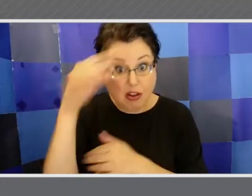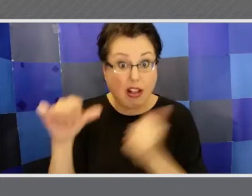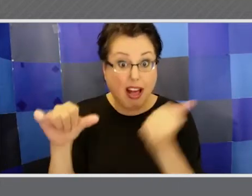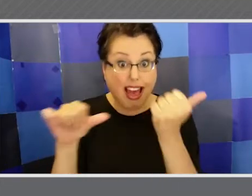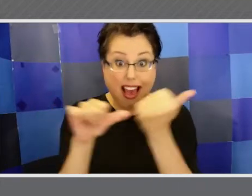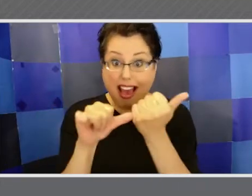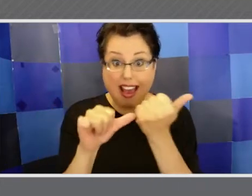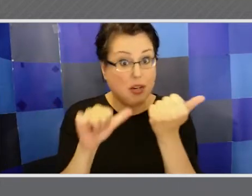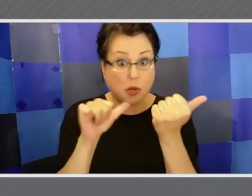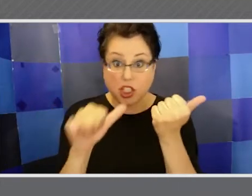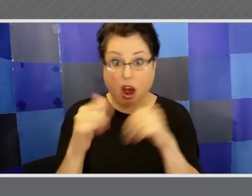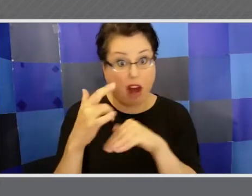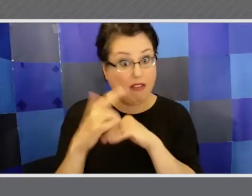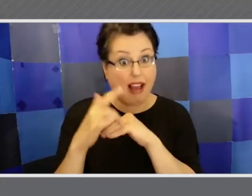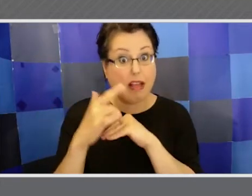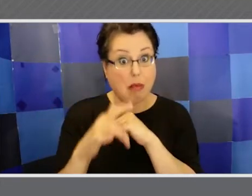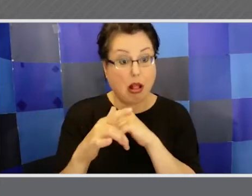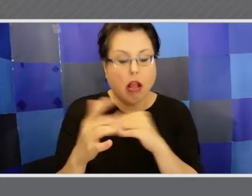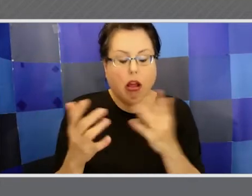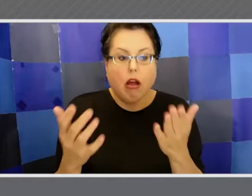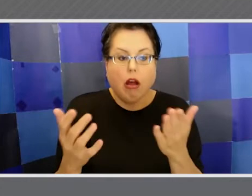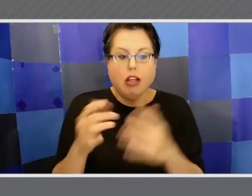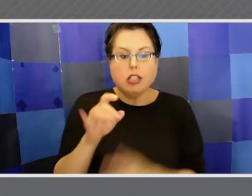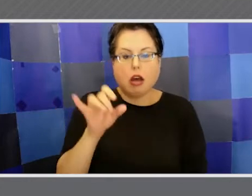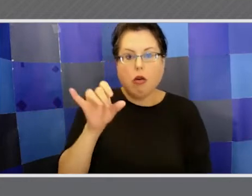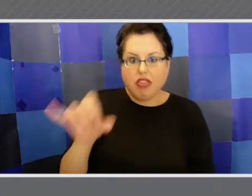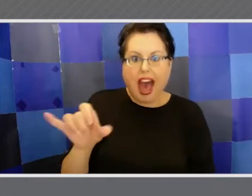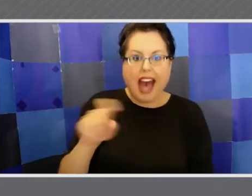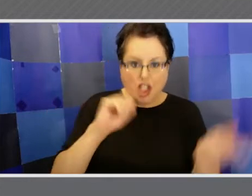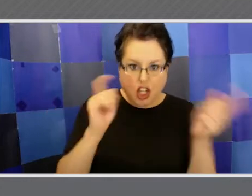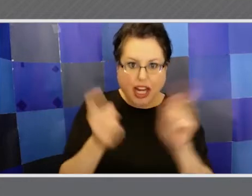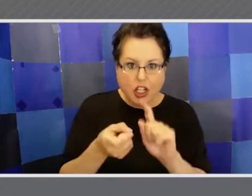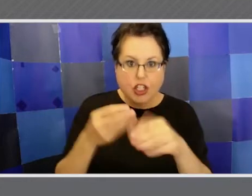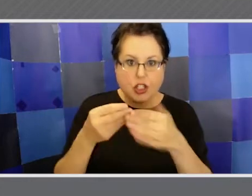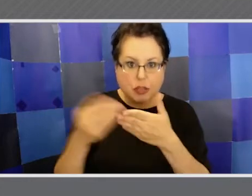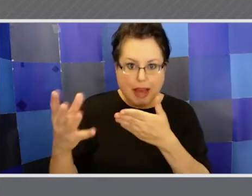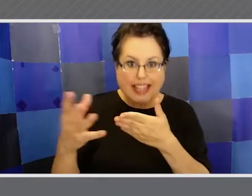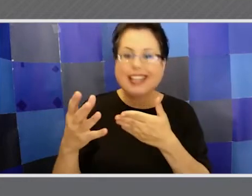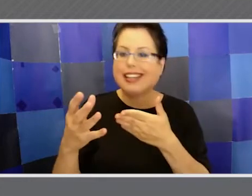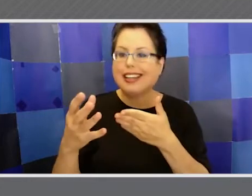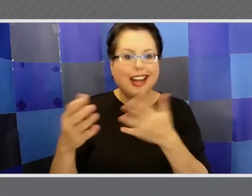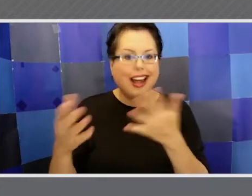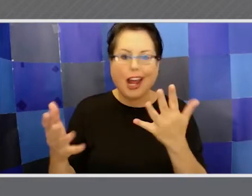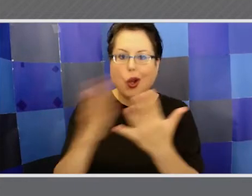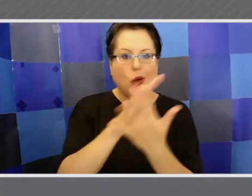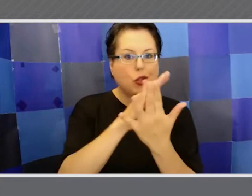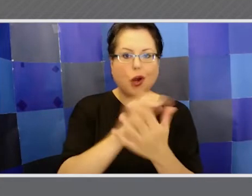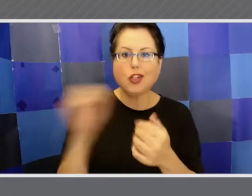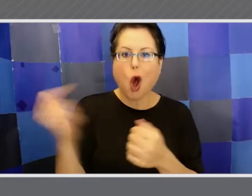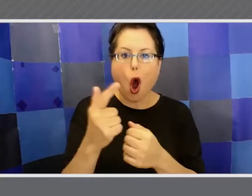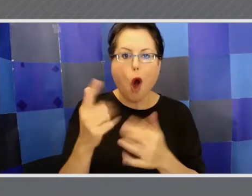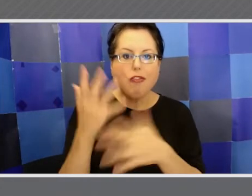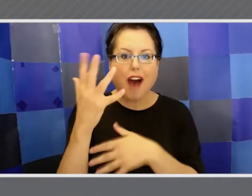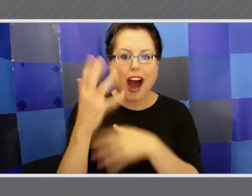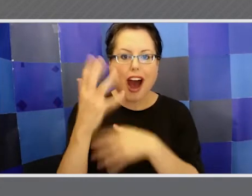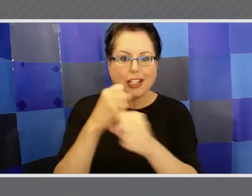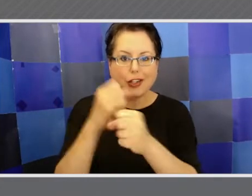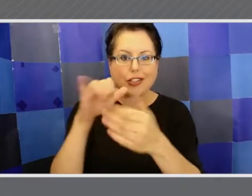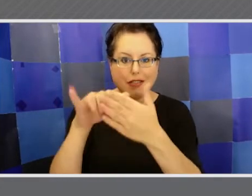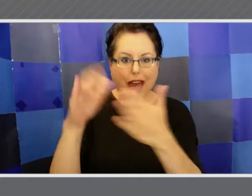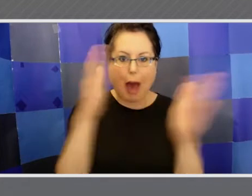And these changes to the expenditure side of the equation carried across all 5 years of the plan.